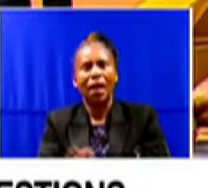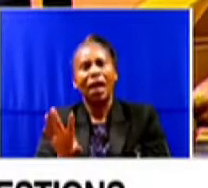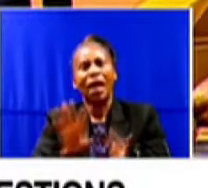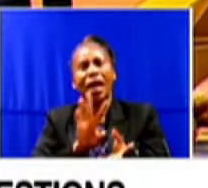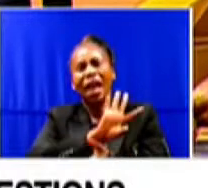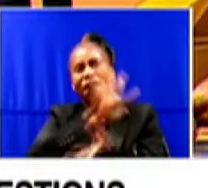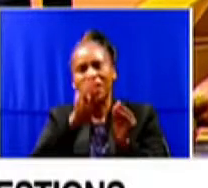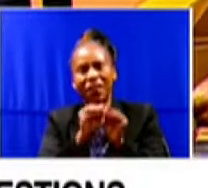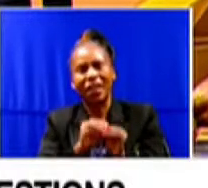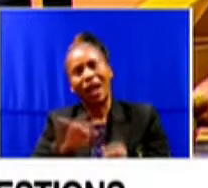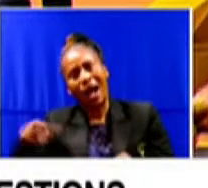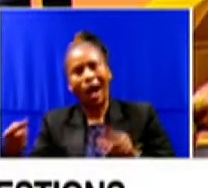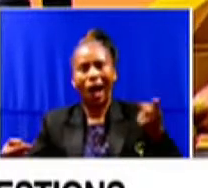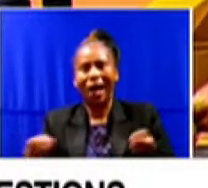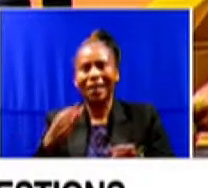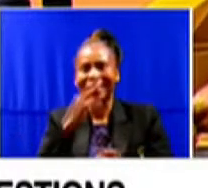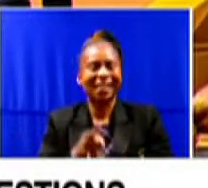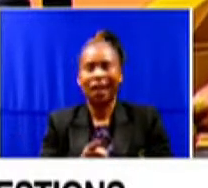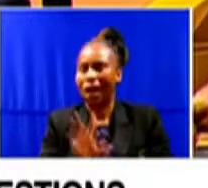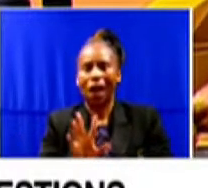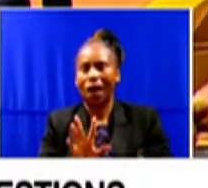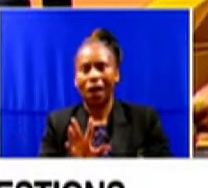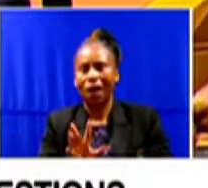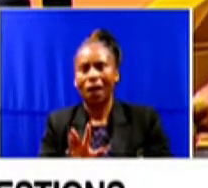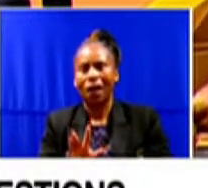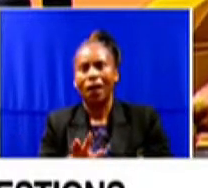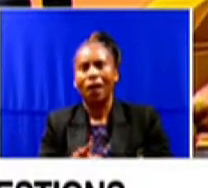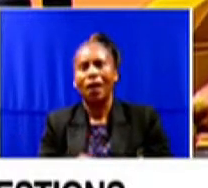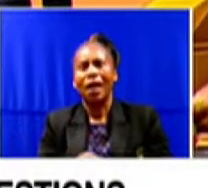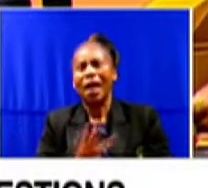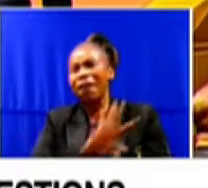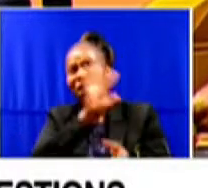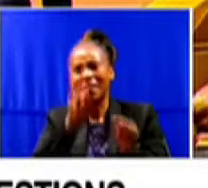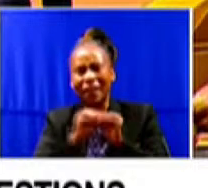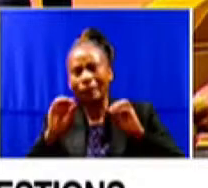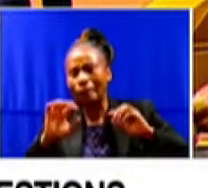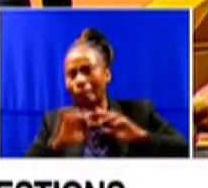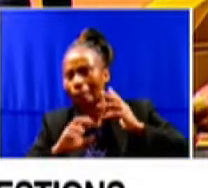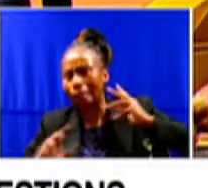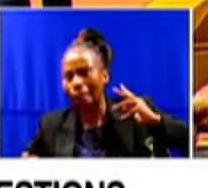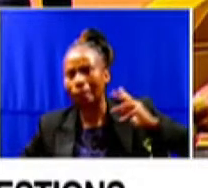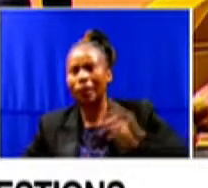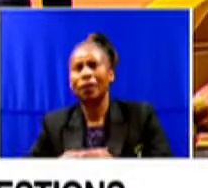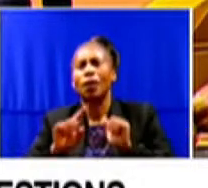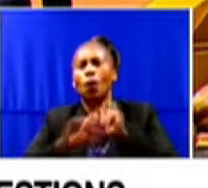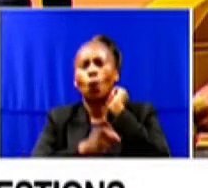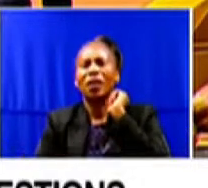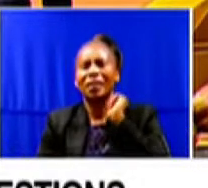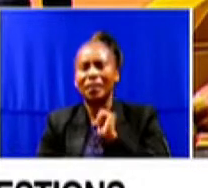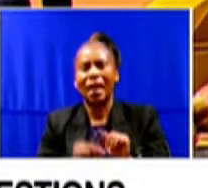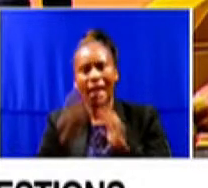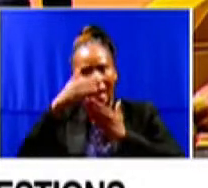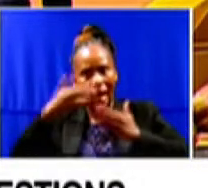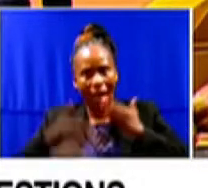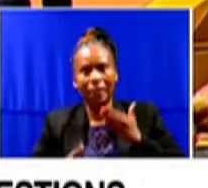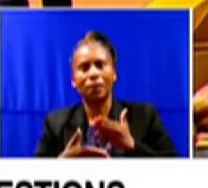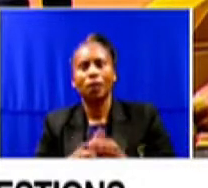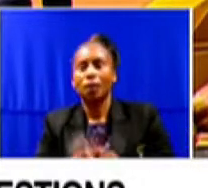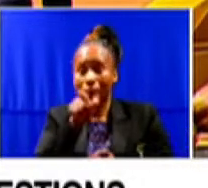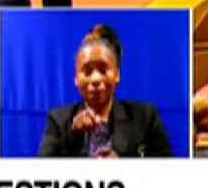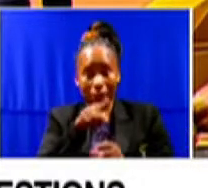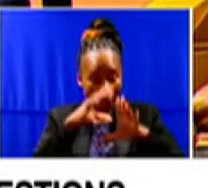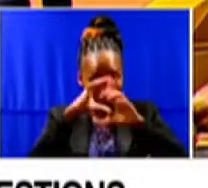If everything else, and then the question at the end, the person listening to you is likely to focus on the rest of your